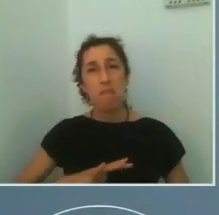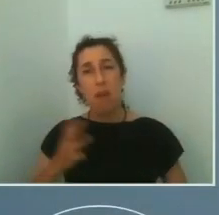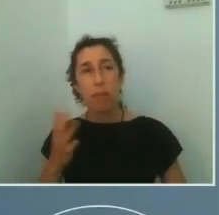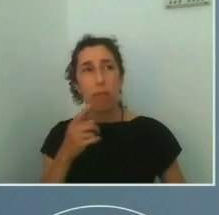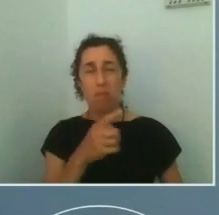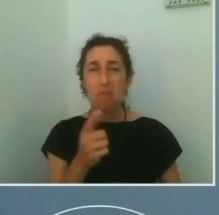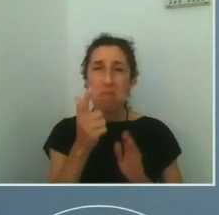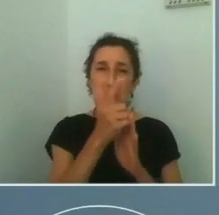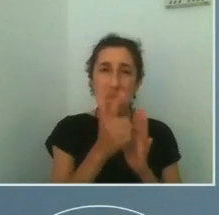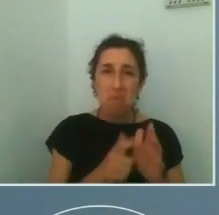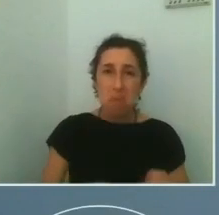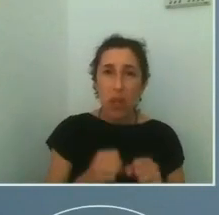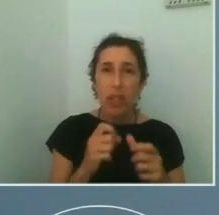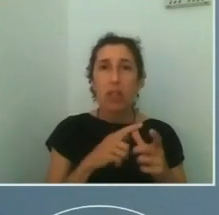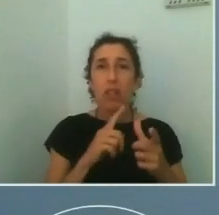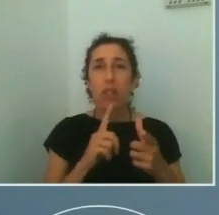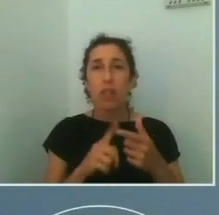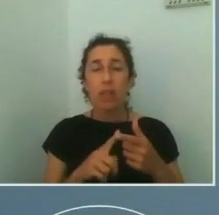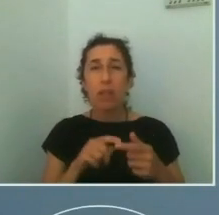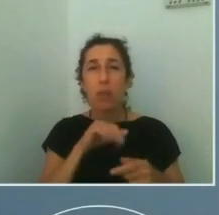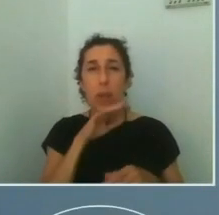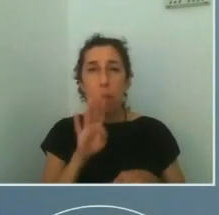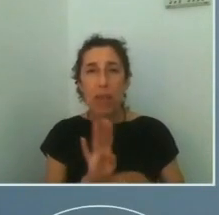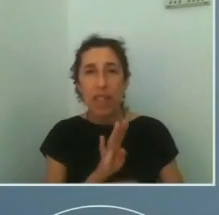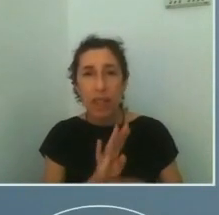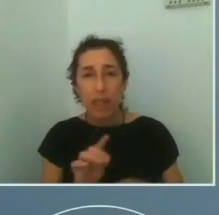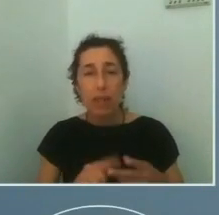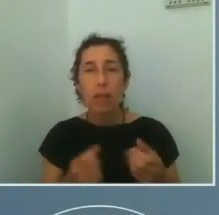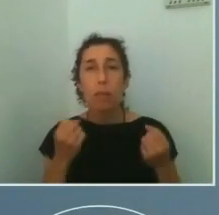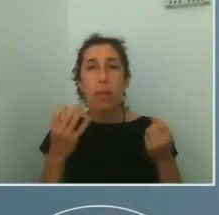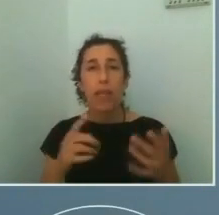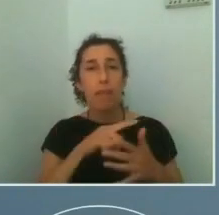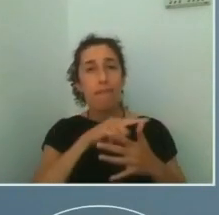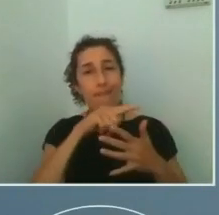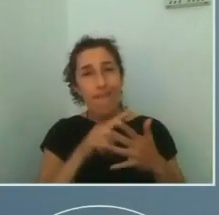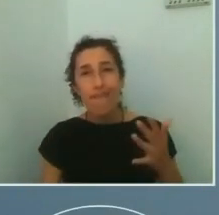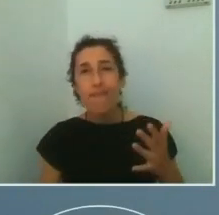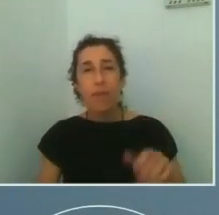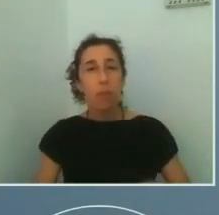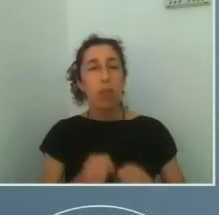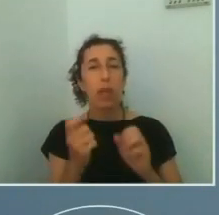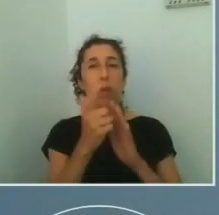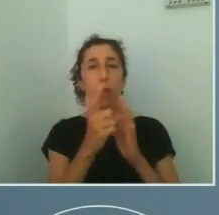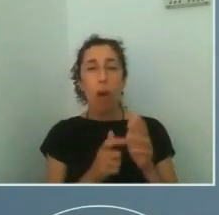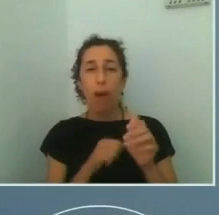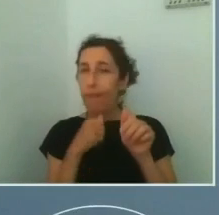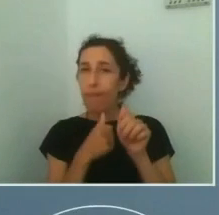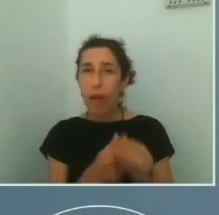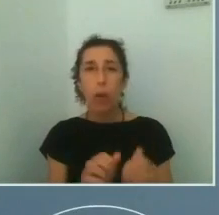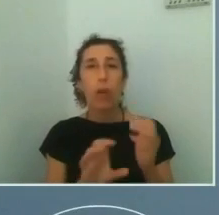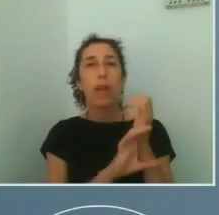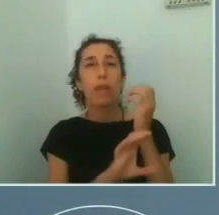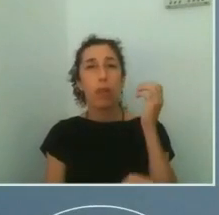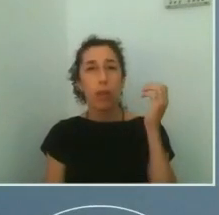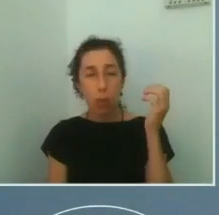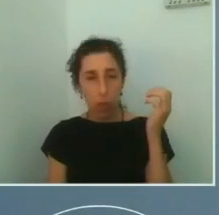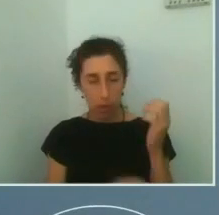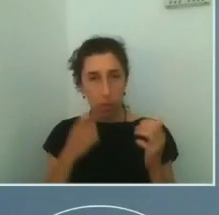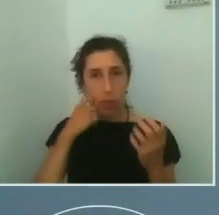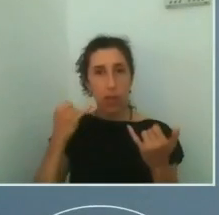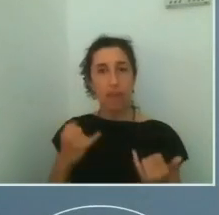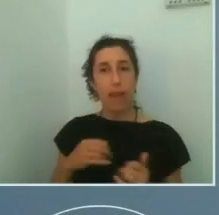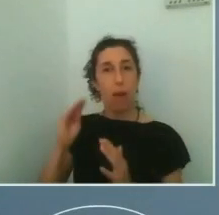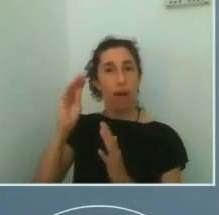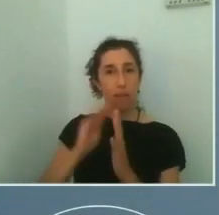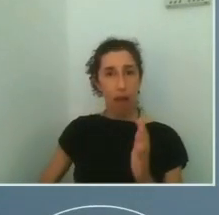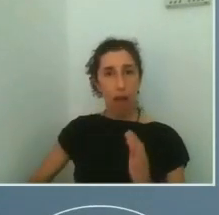that organization, it's not unprecedented. I think it's slightly problematic, and you could hear that in the question and answers, when one